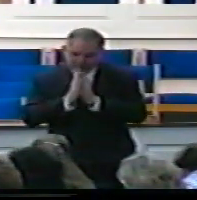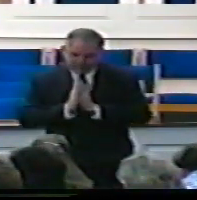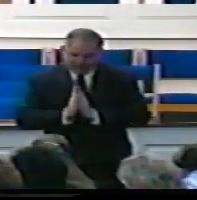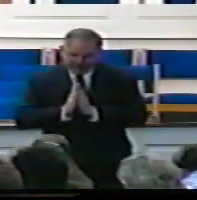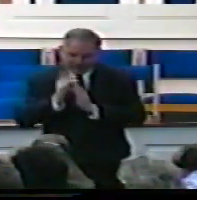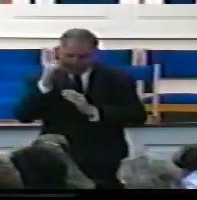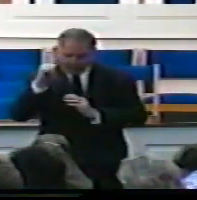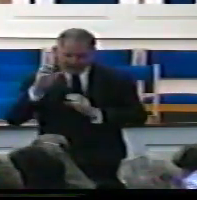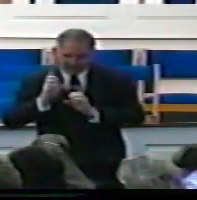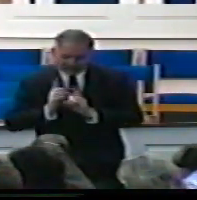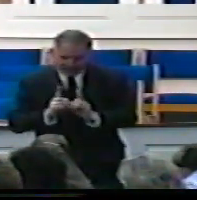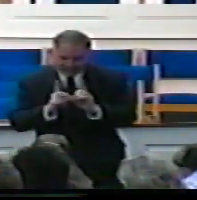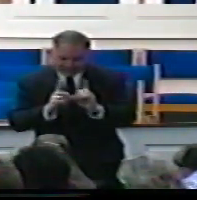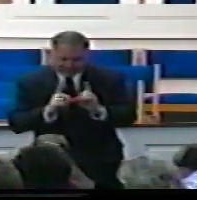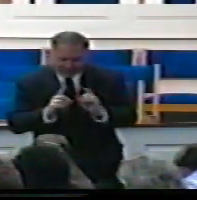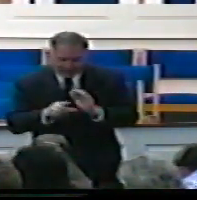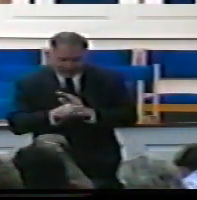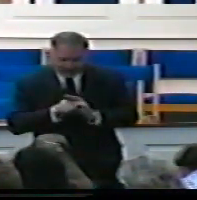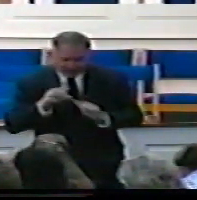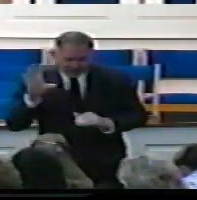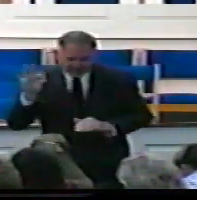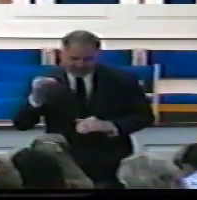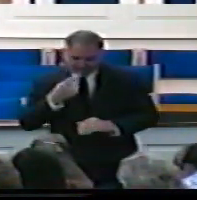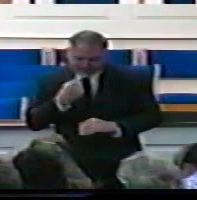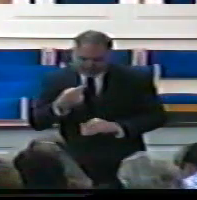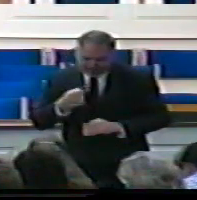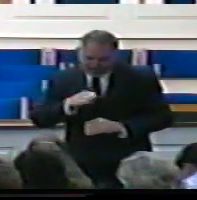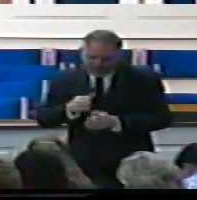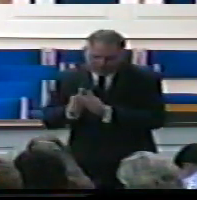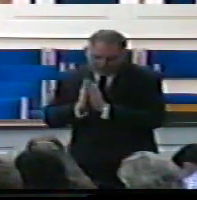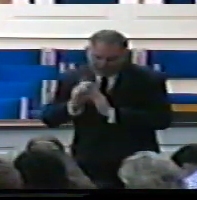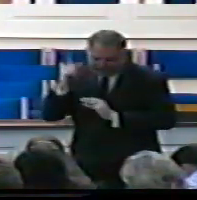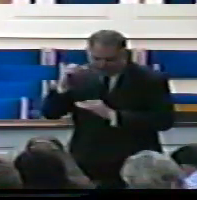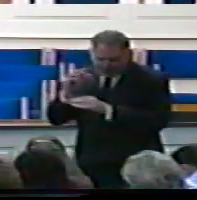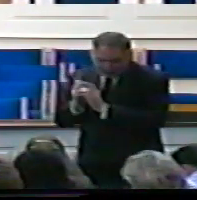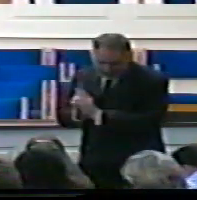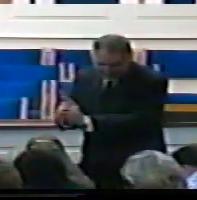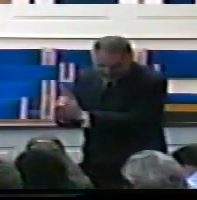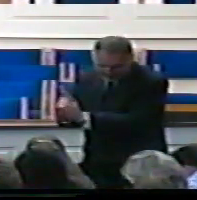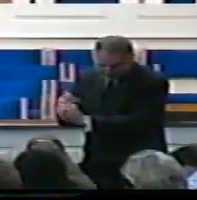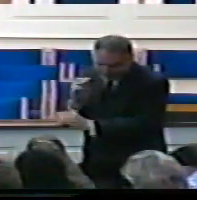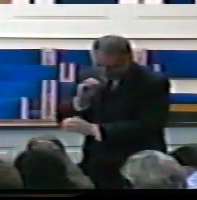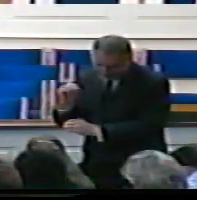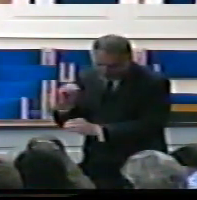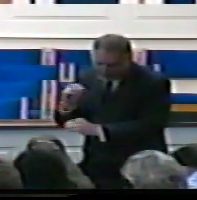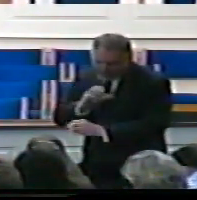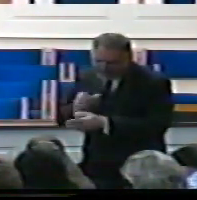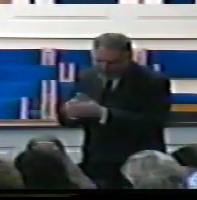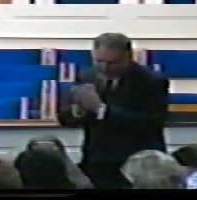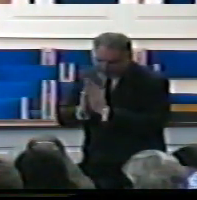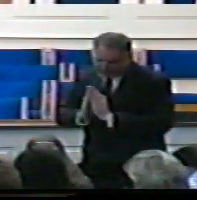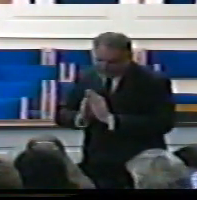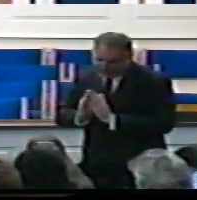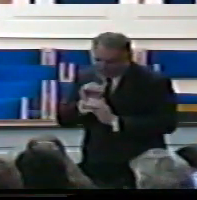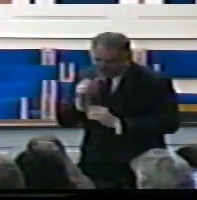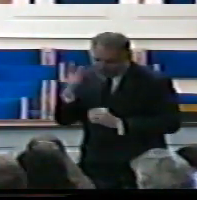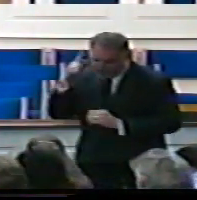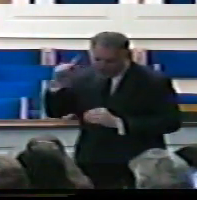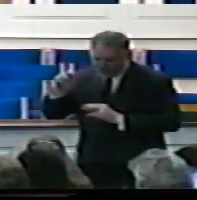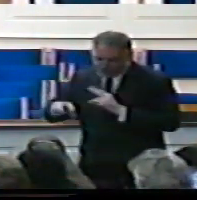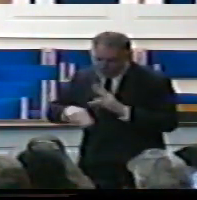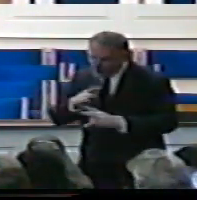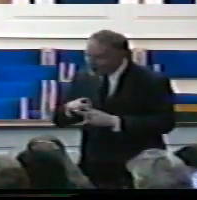them. In verse number 9, look what he says, I pray for them. You can put that